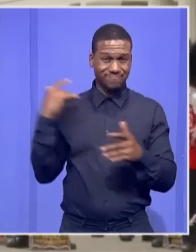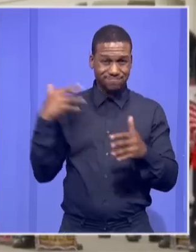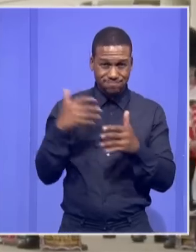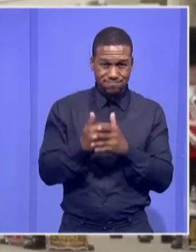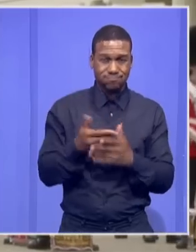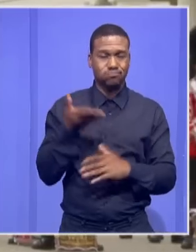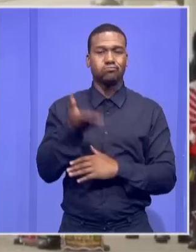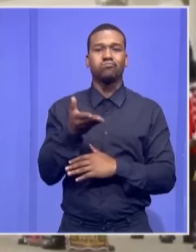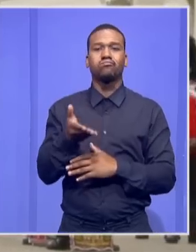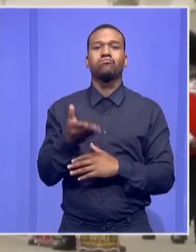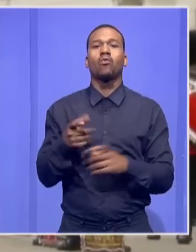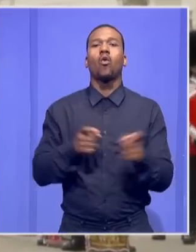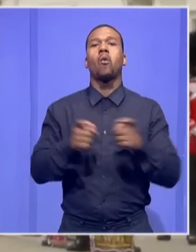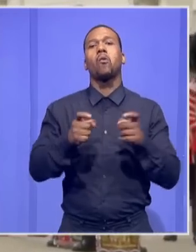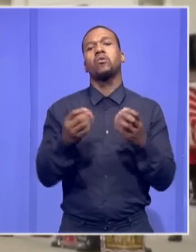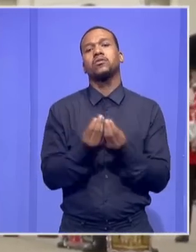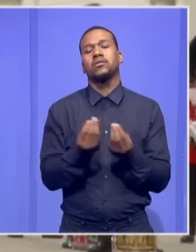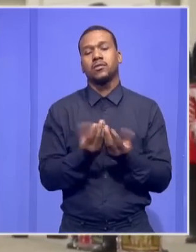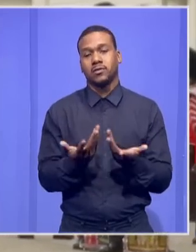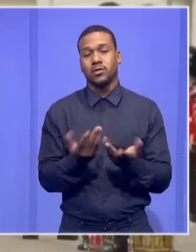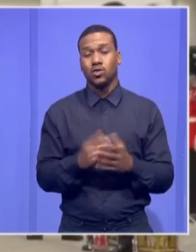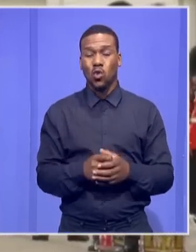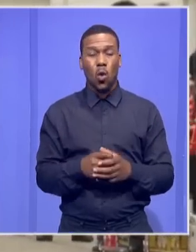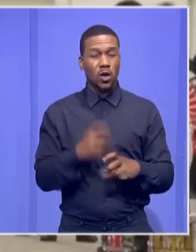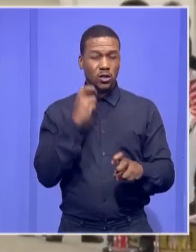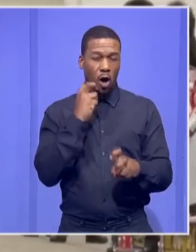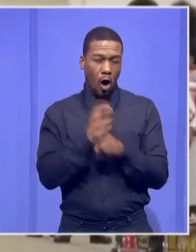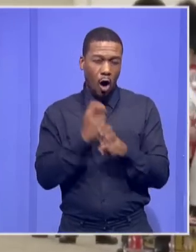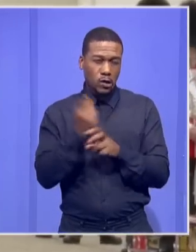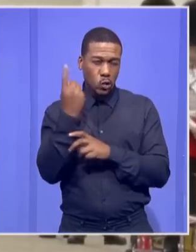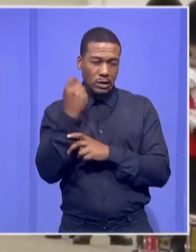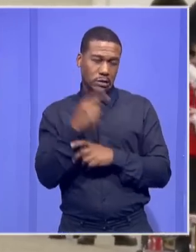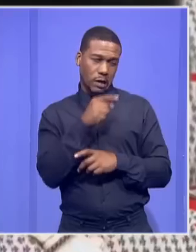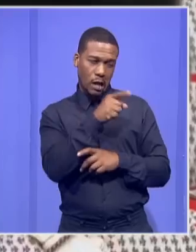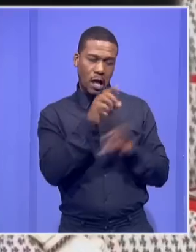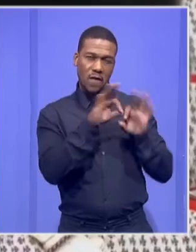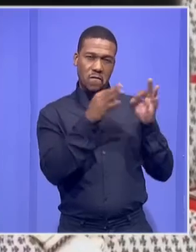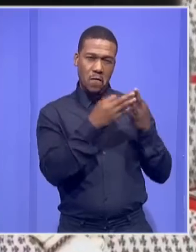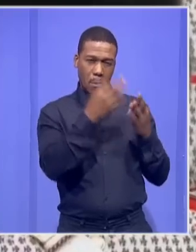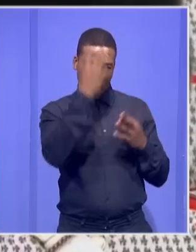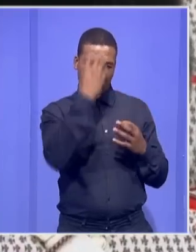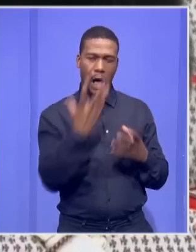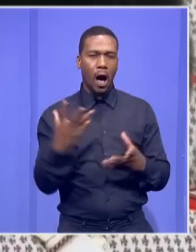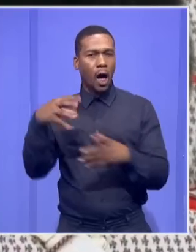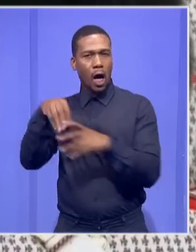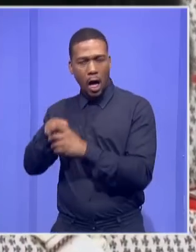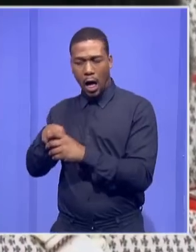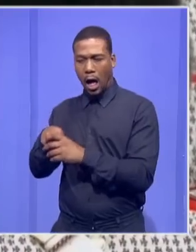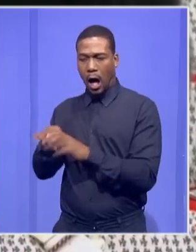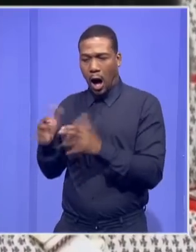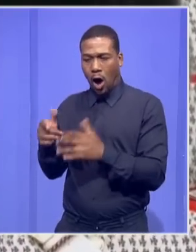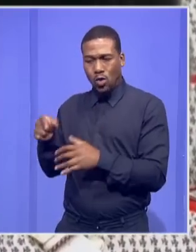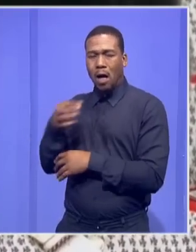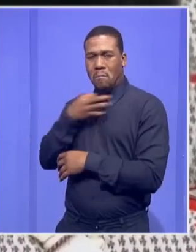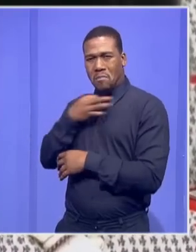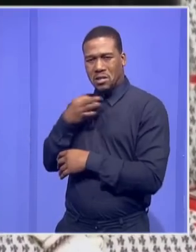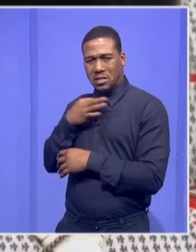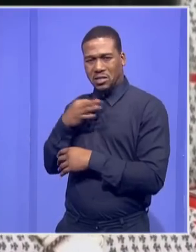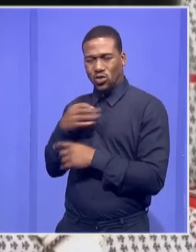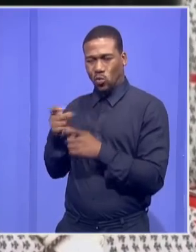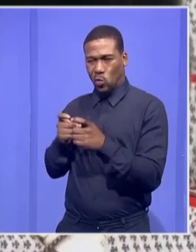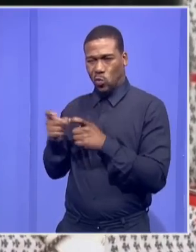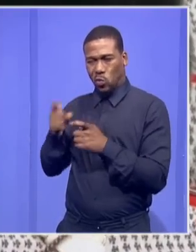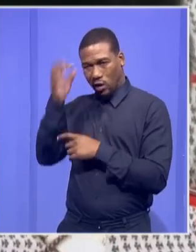the monarchy's involvement in British history, which in itself is murky and dark. So, of course, this